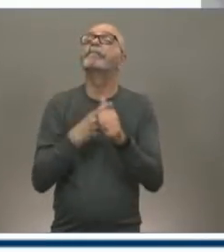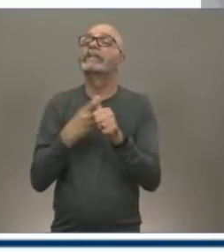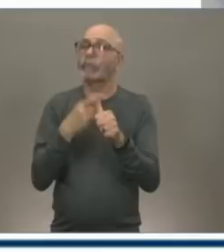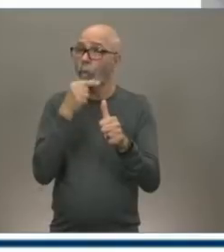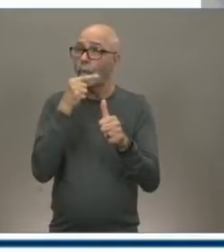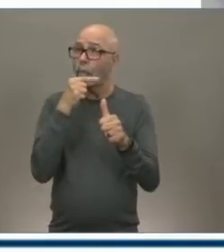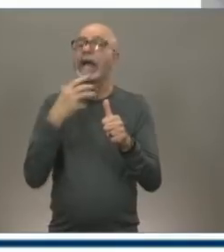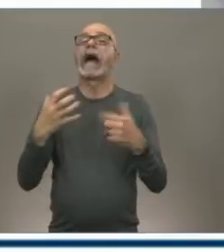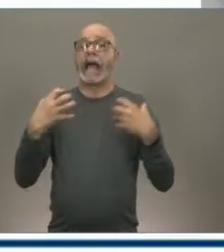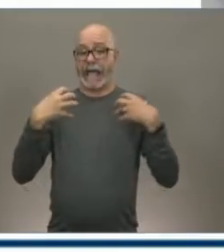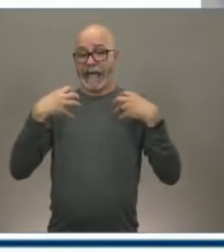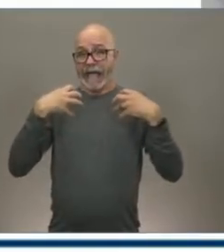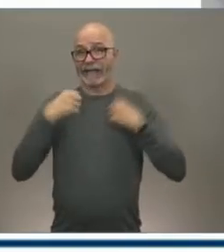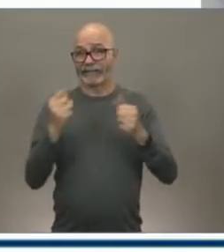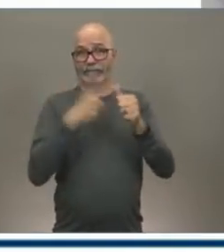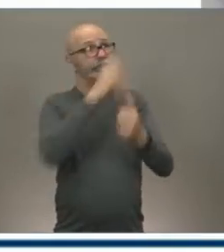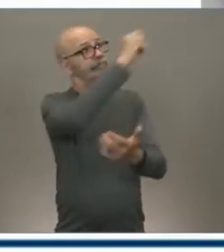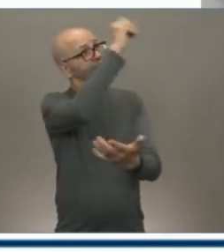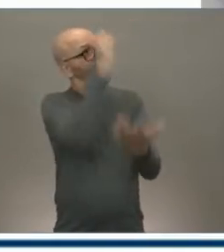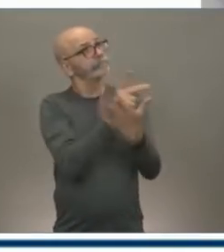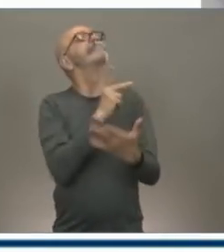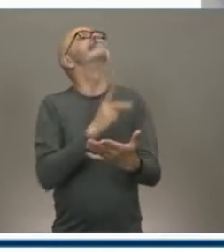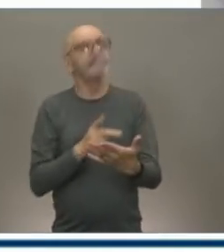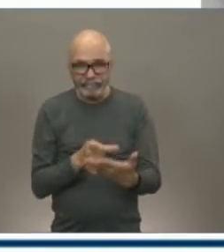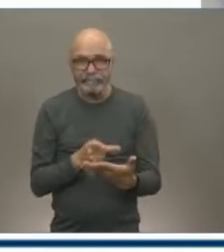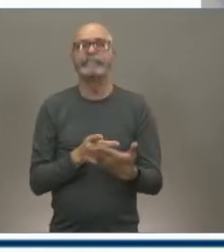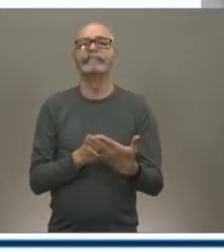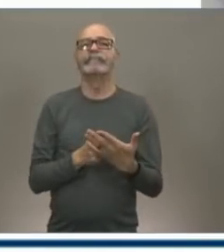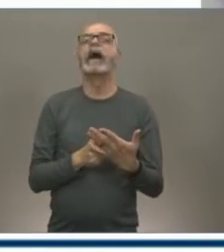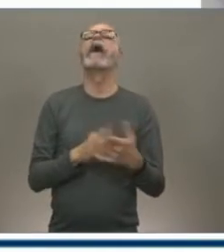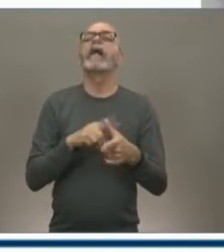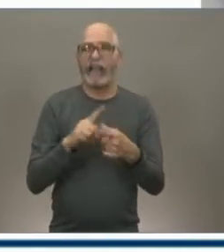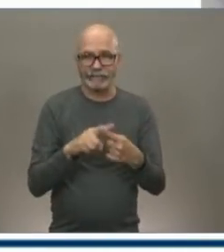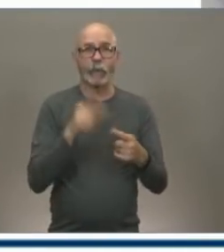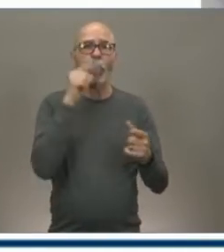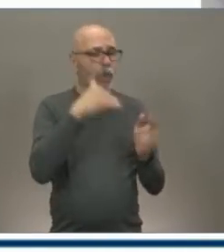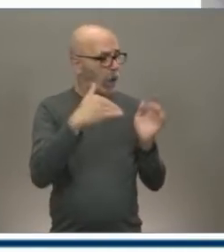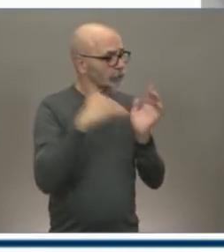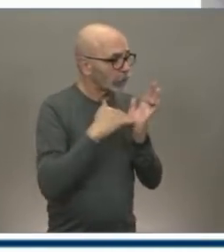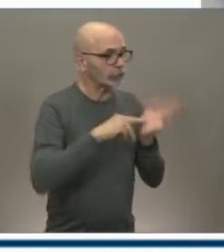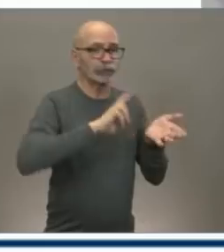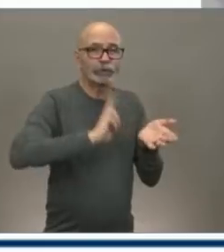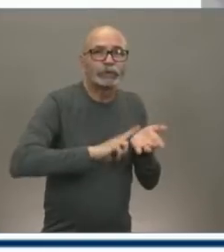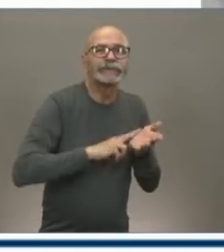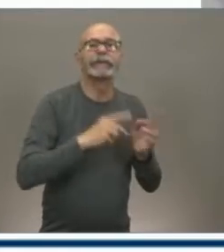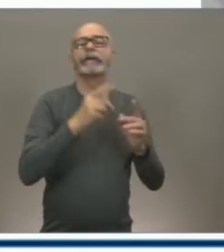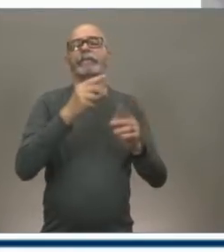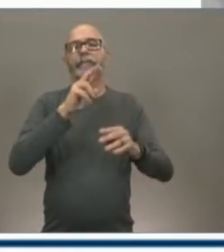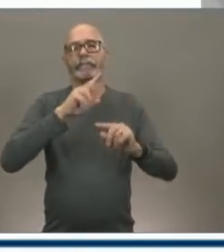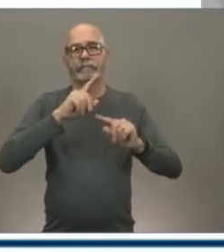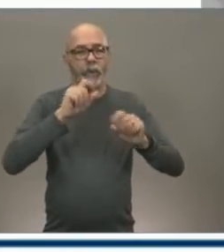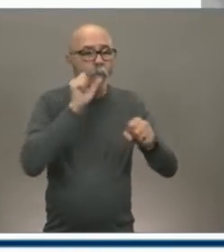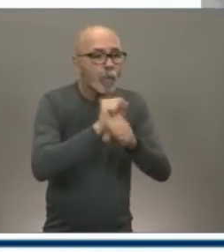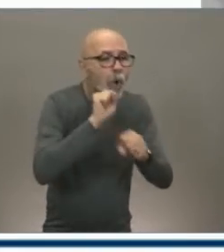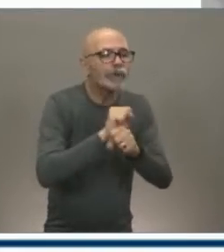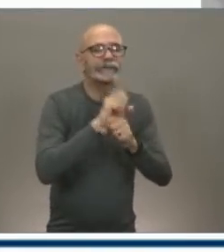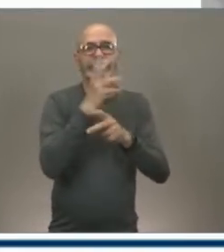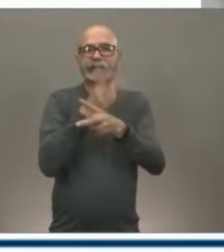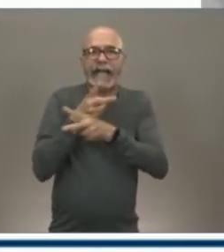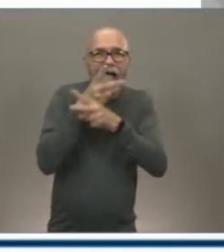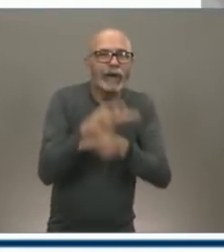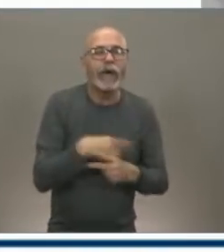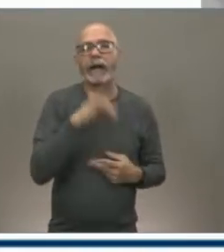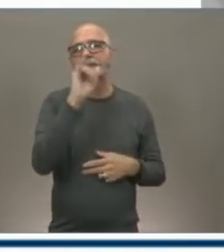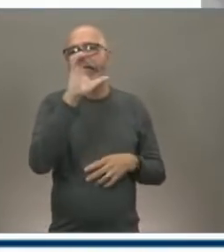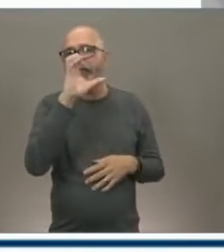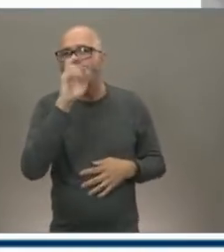healthcare workers who are at greatest risk of coming in contact with COVID. Those who work in our COVID care unit, intensive care, and of course long-term